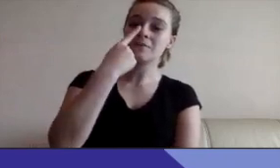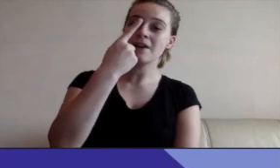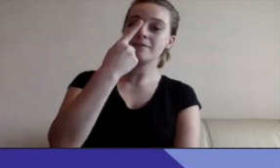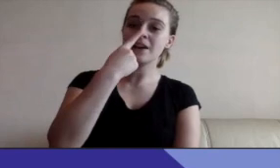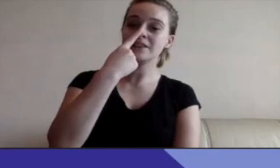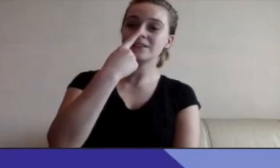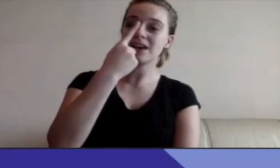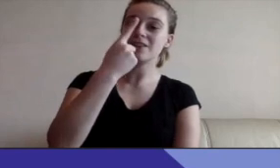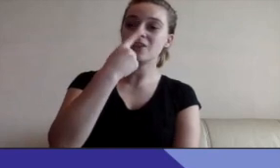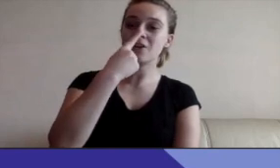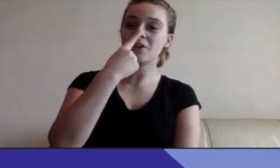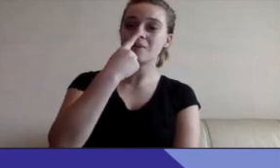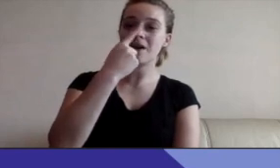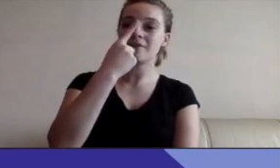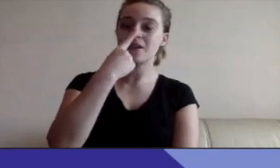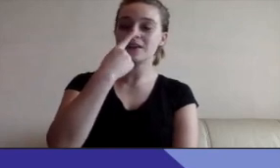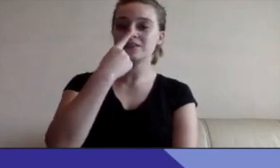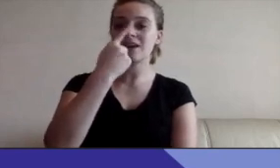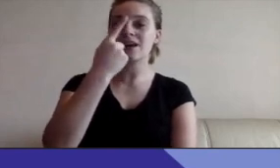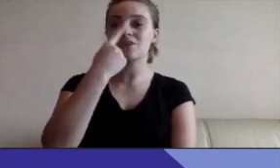Hello my friends, hello.